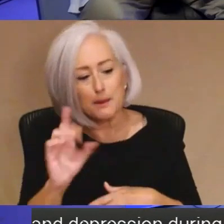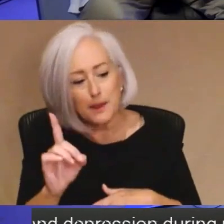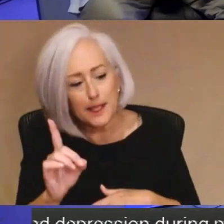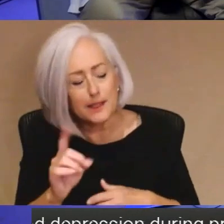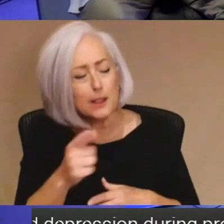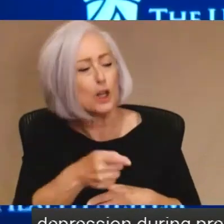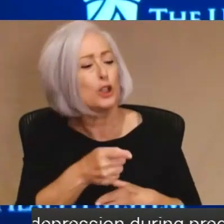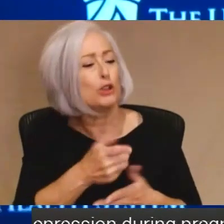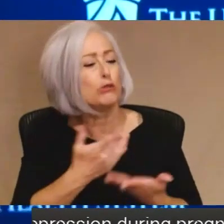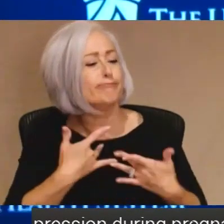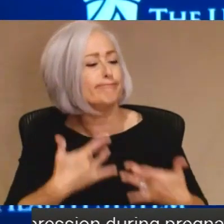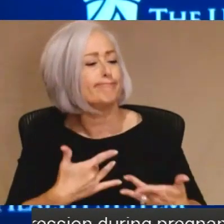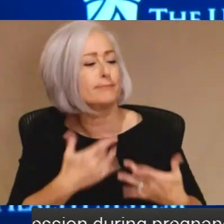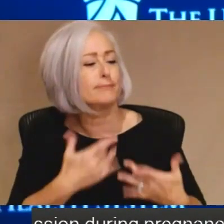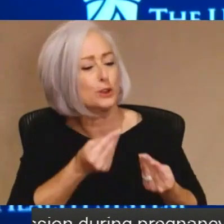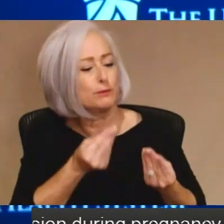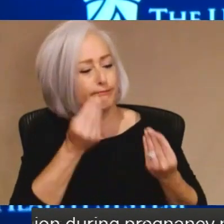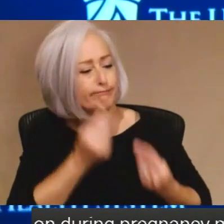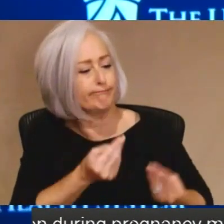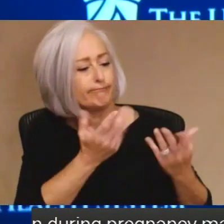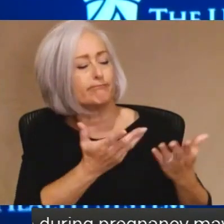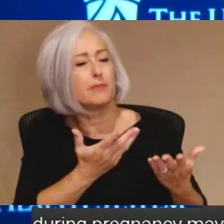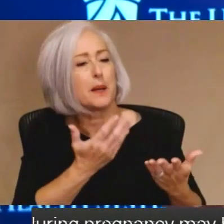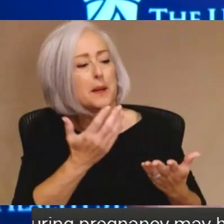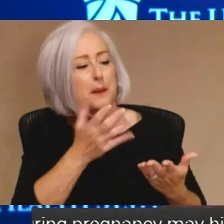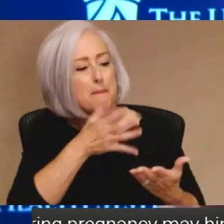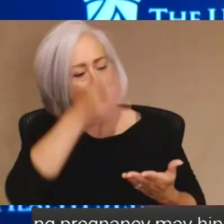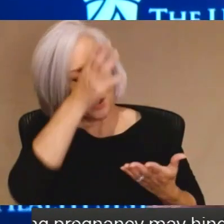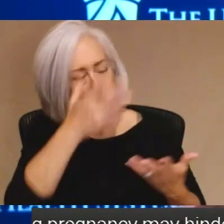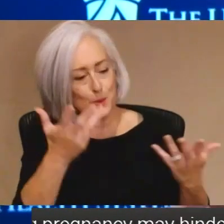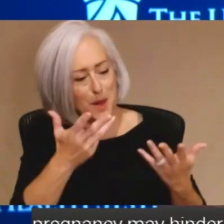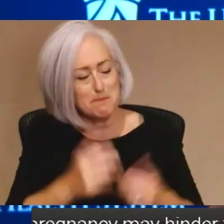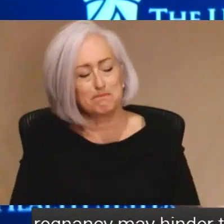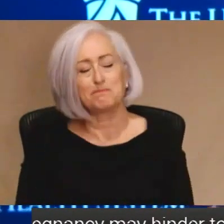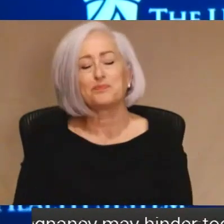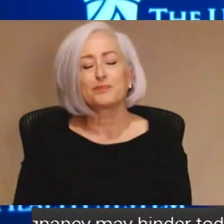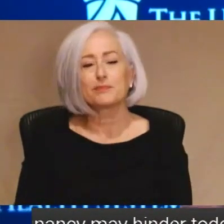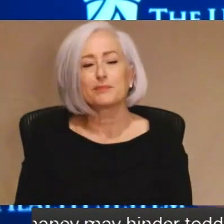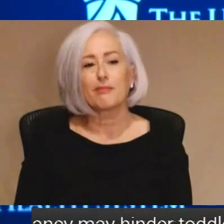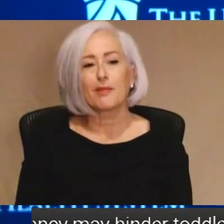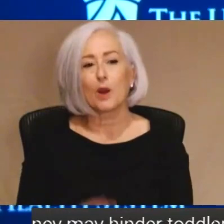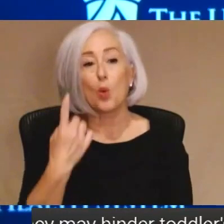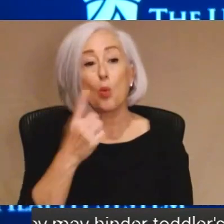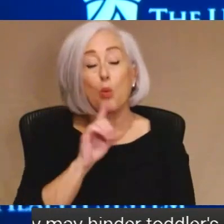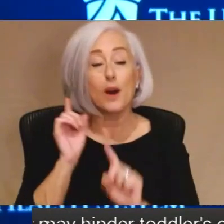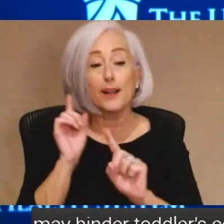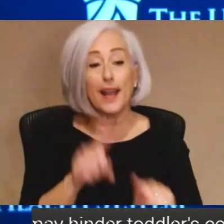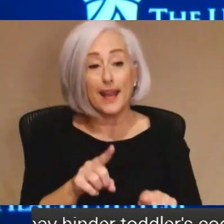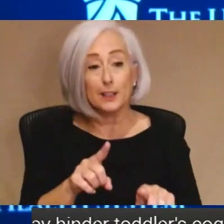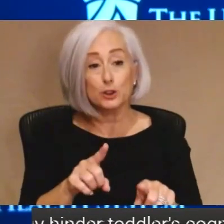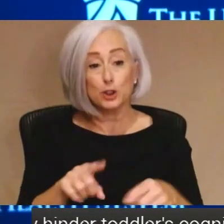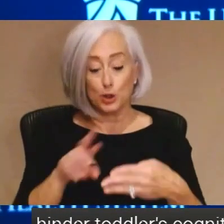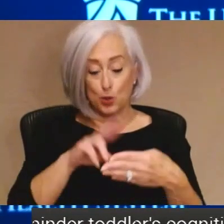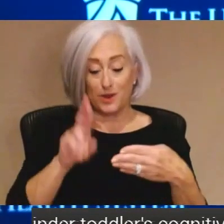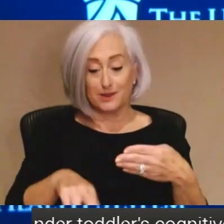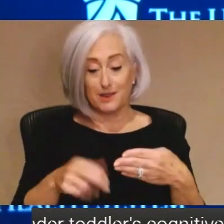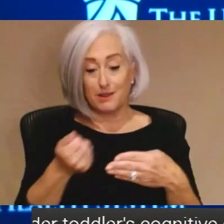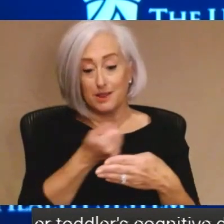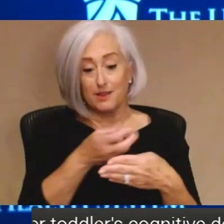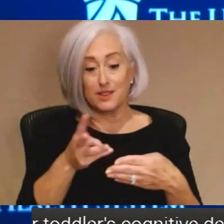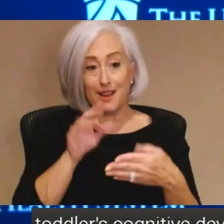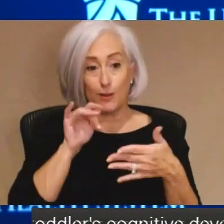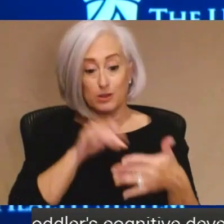advice? Well, it's one of the answers or results of many studies in the adult world especially